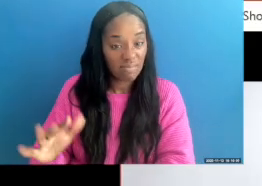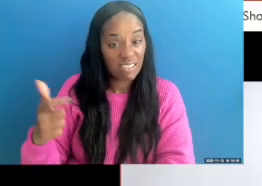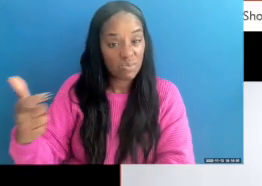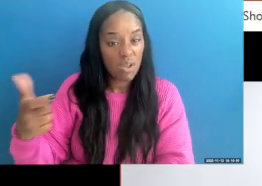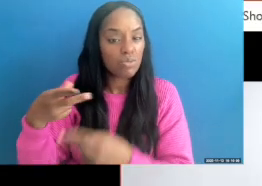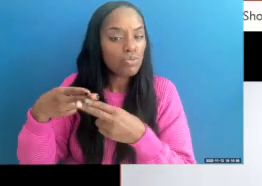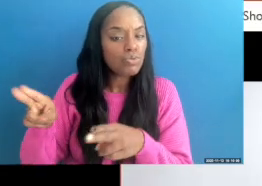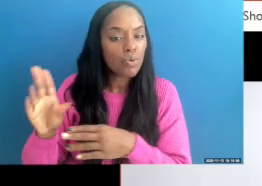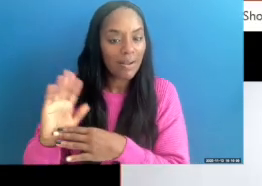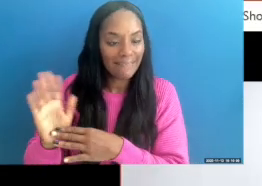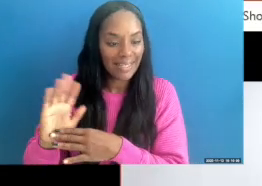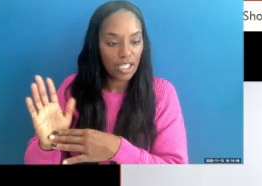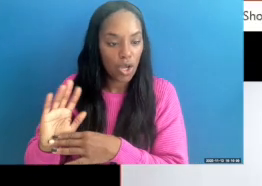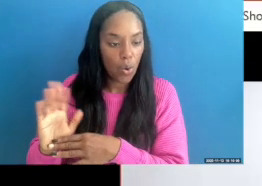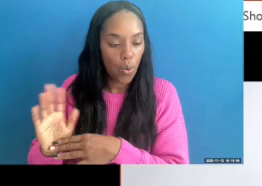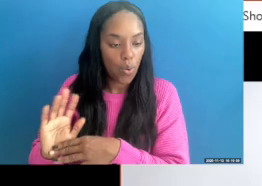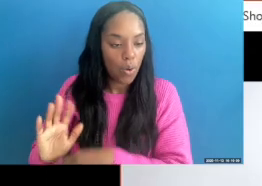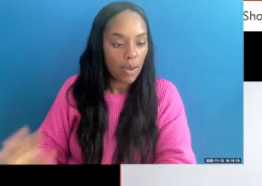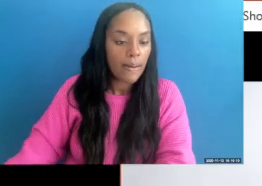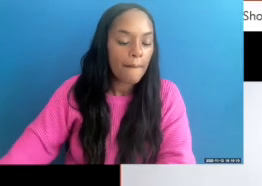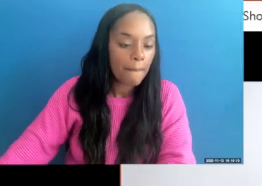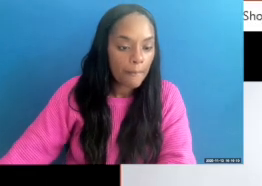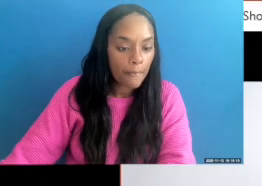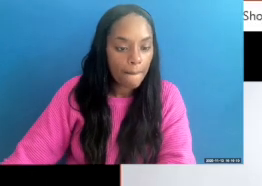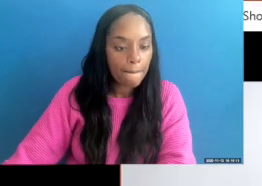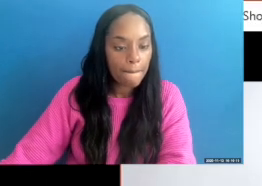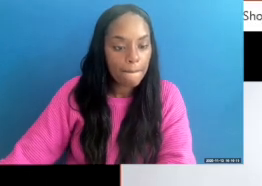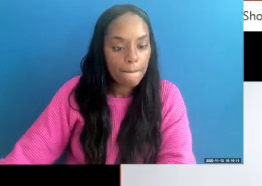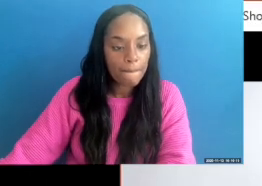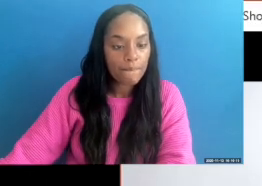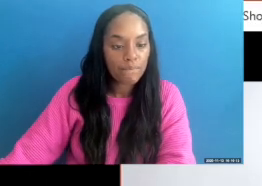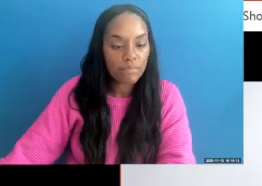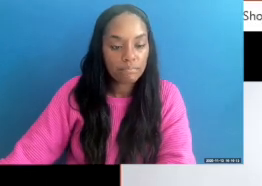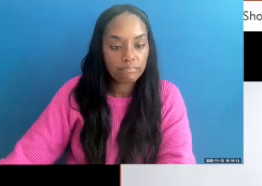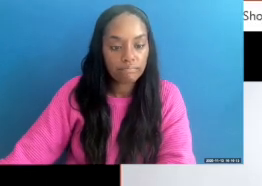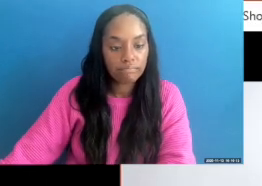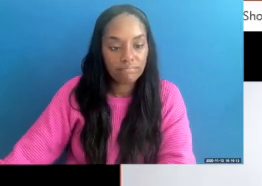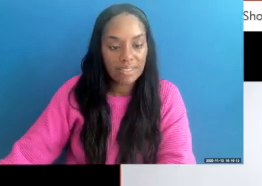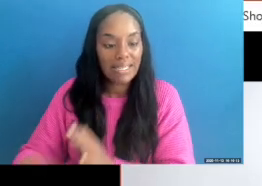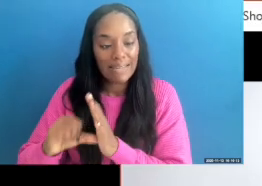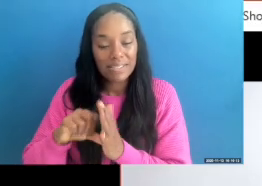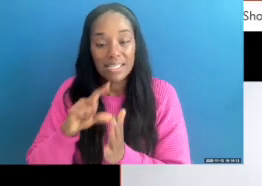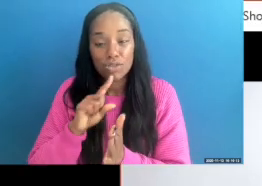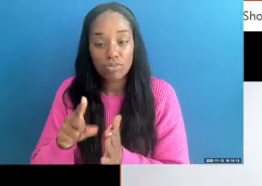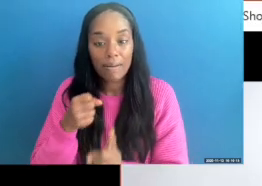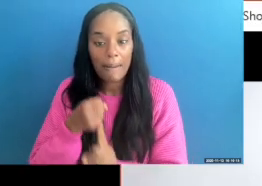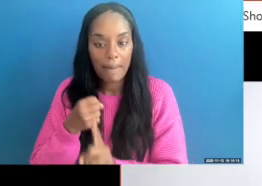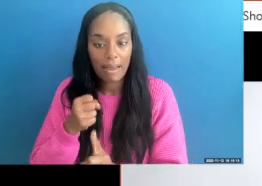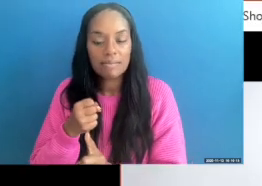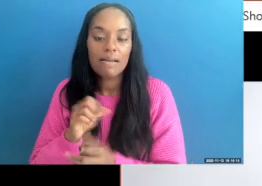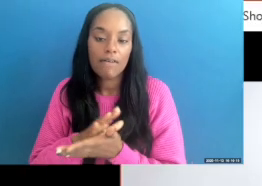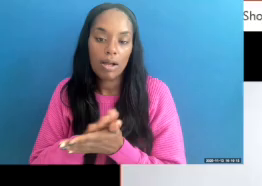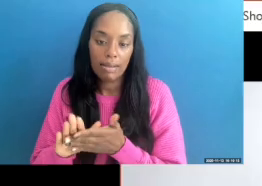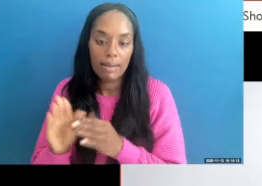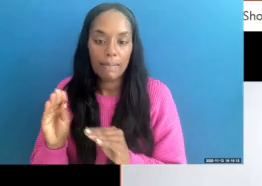Now let's watch the very short video that highlights the real impact of our